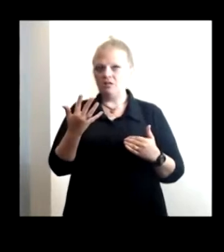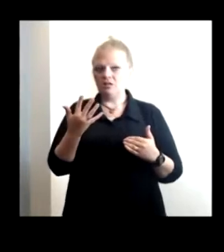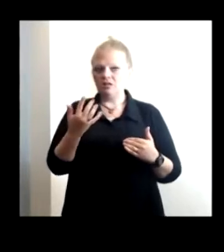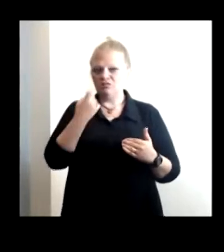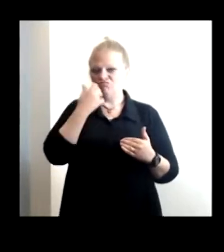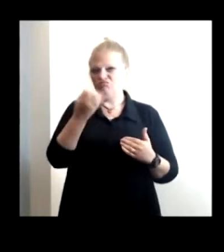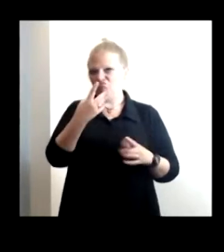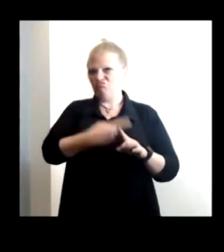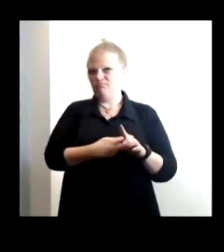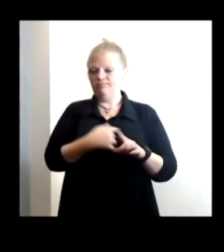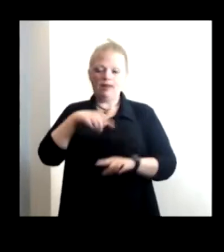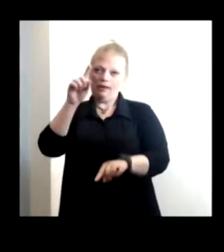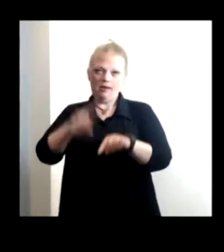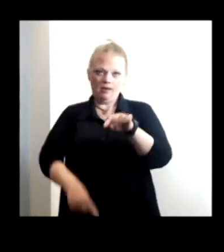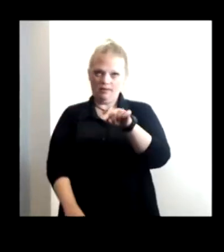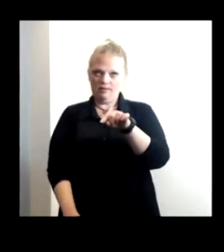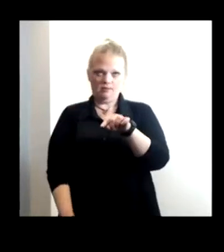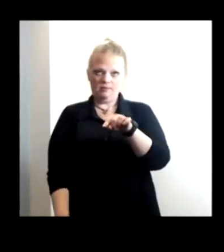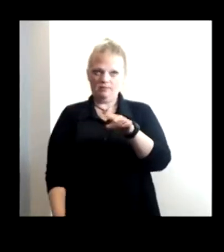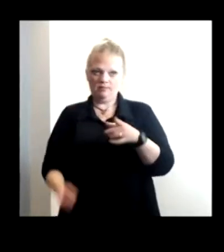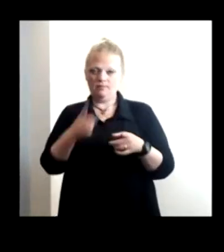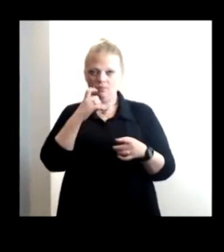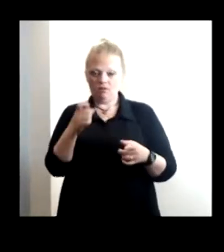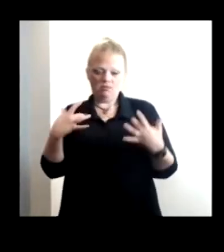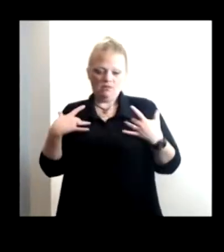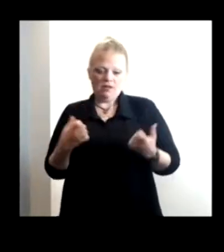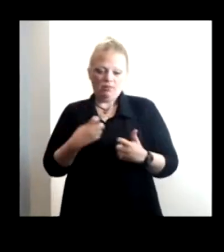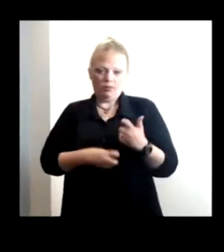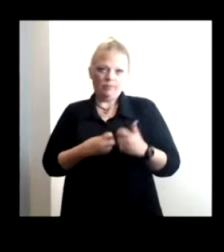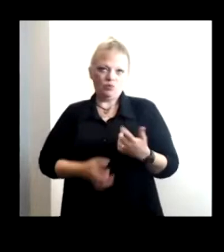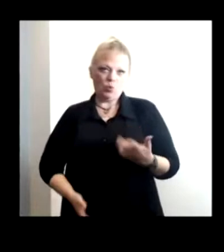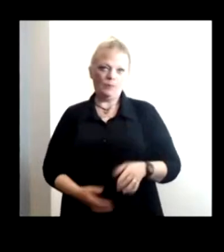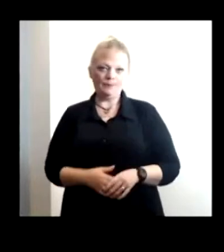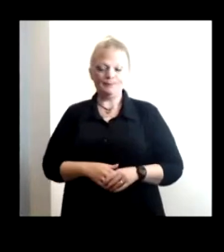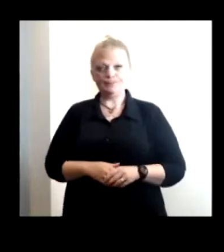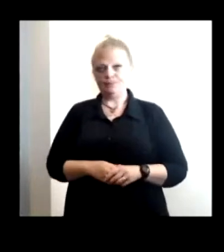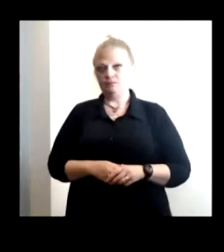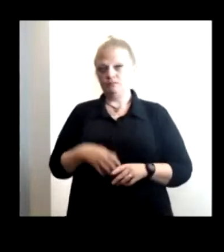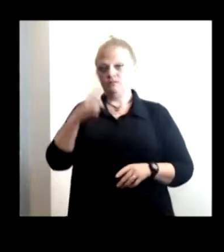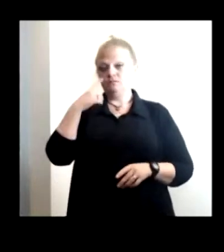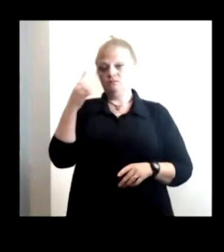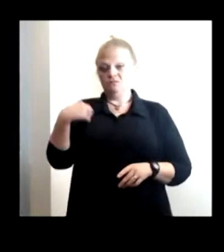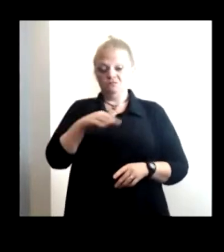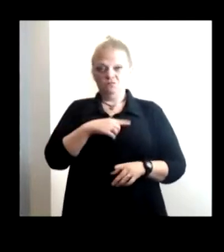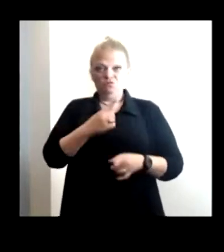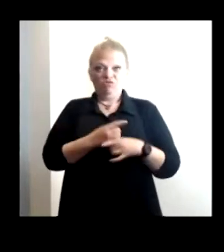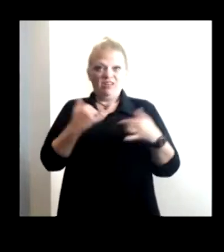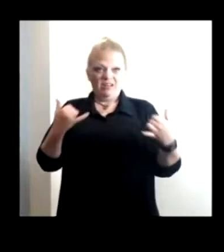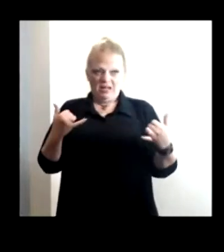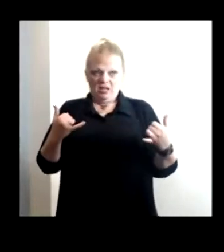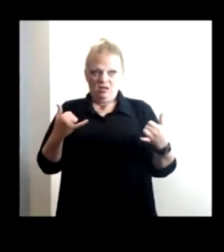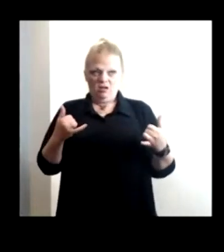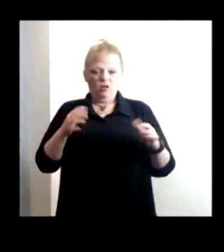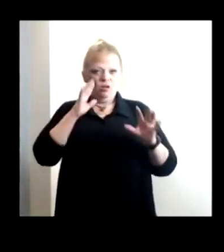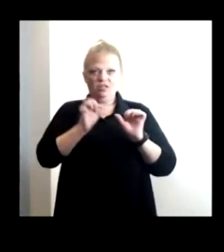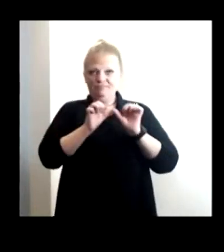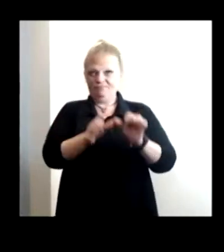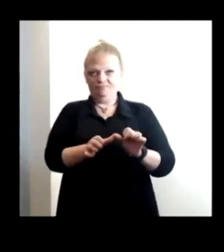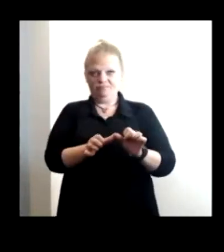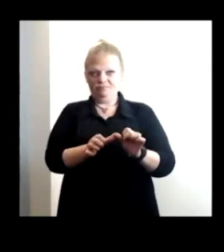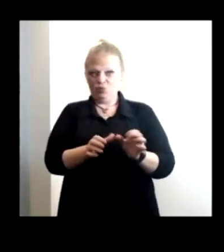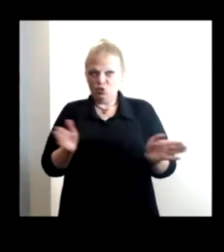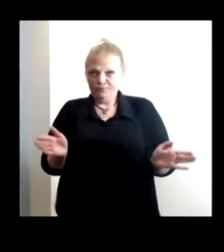last few months, who cannot get vaccinated because of immunocompromised issues. So for us, right now, we are just continuing to